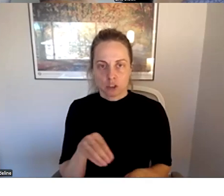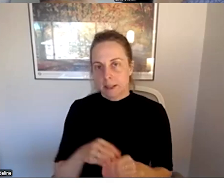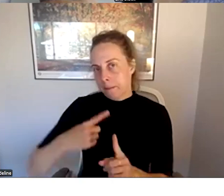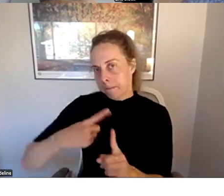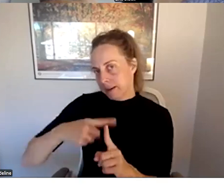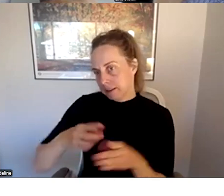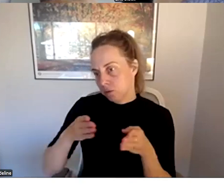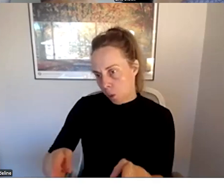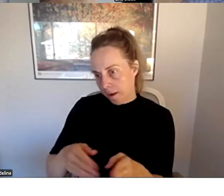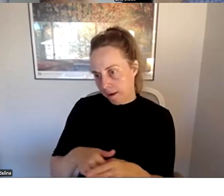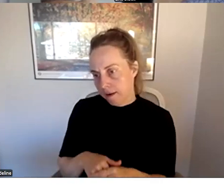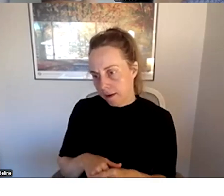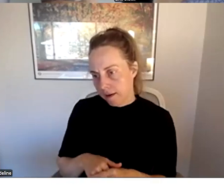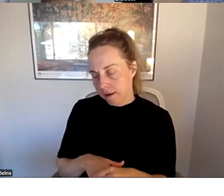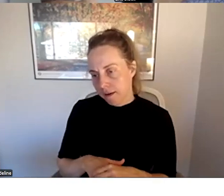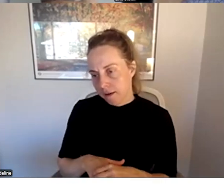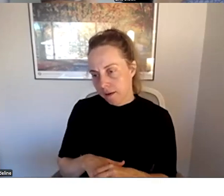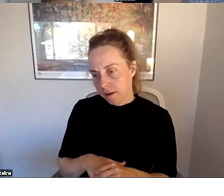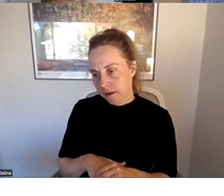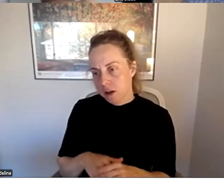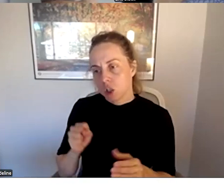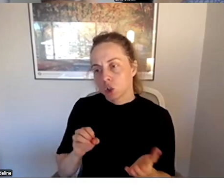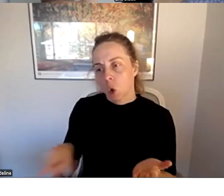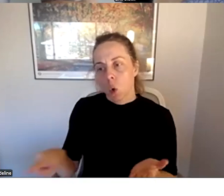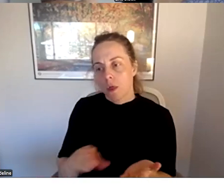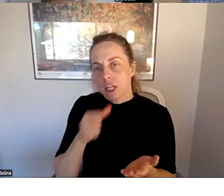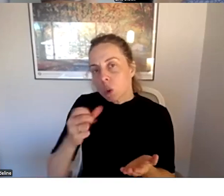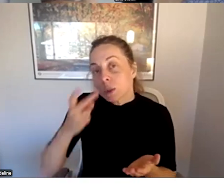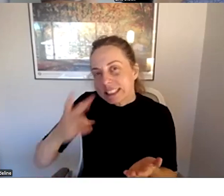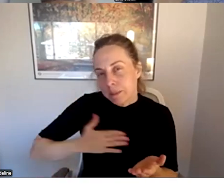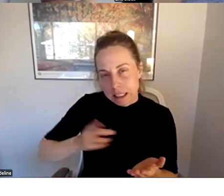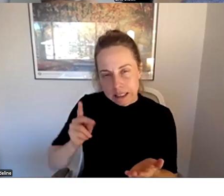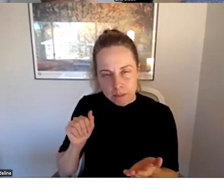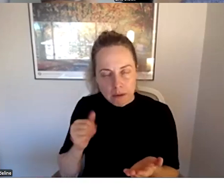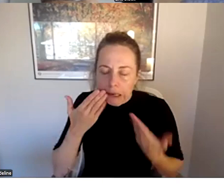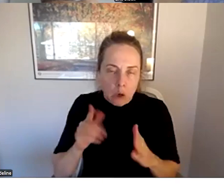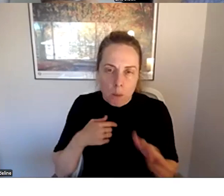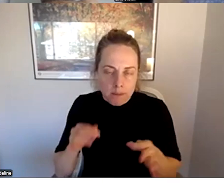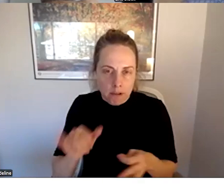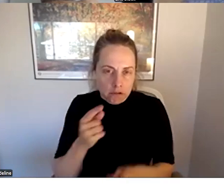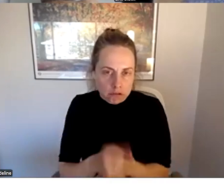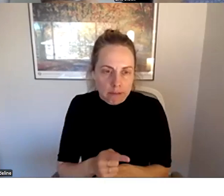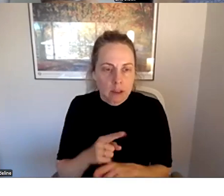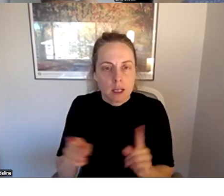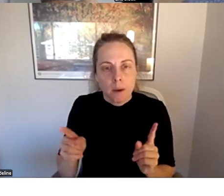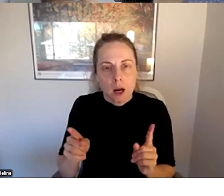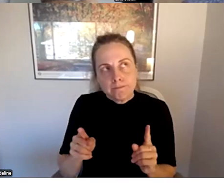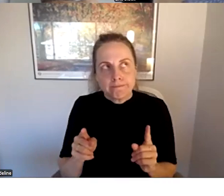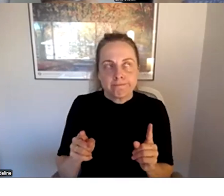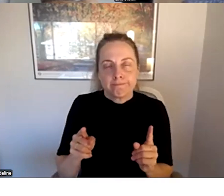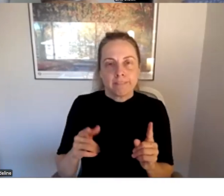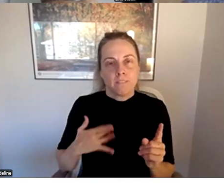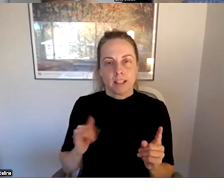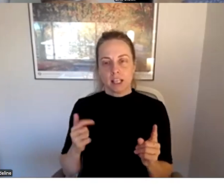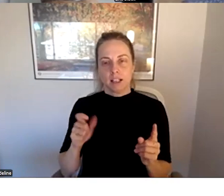way, so they're not seeing my disability, if that makes sense. I don't even know if I'm explaining this correctly. But it just feel like we